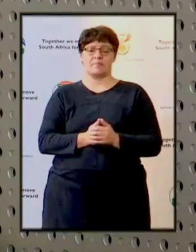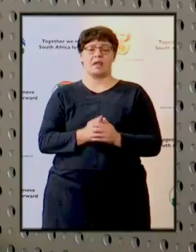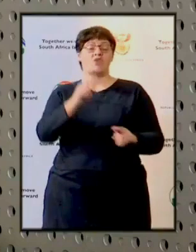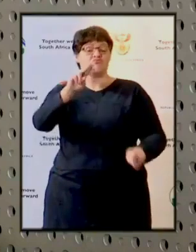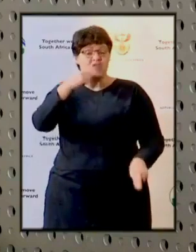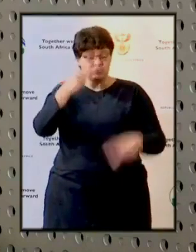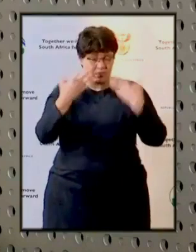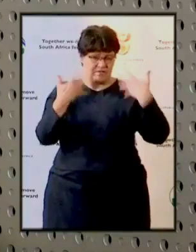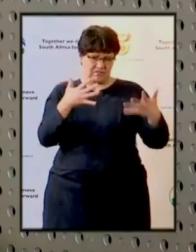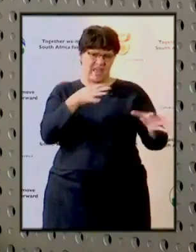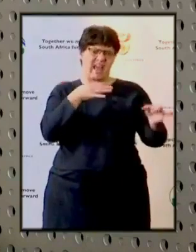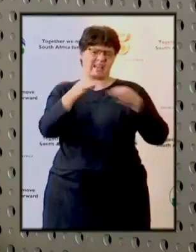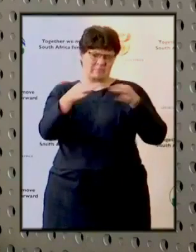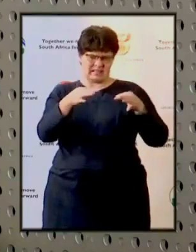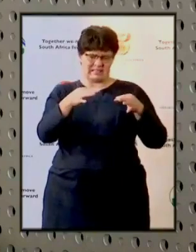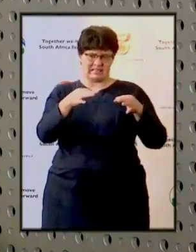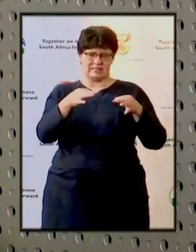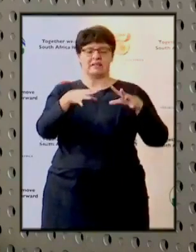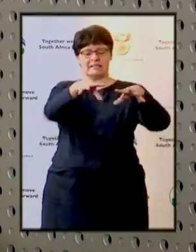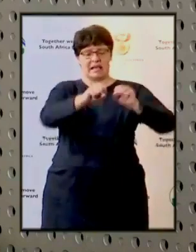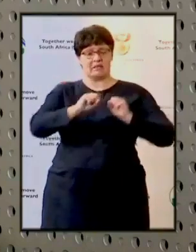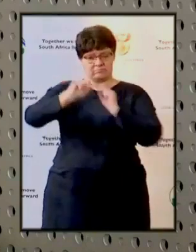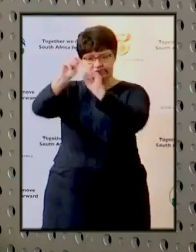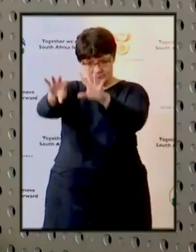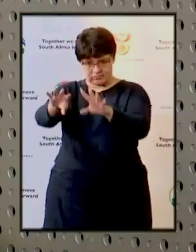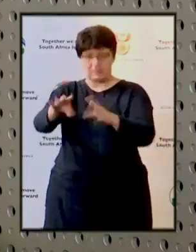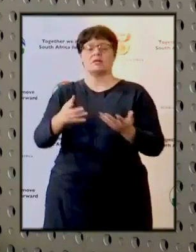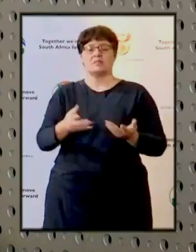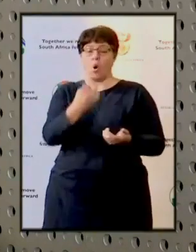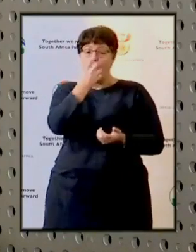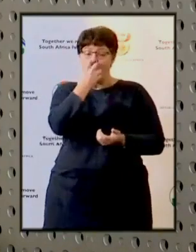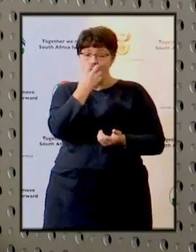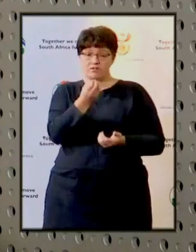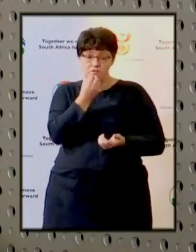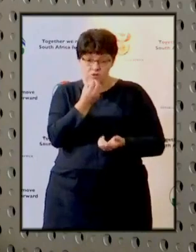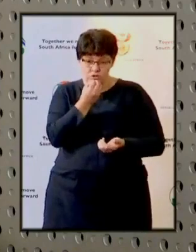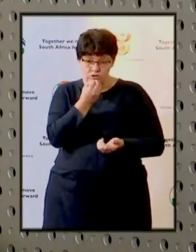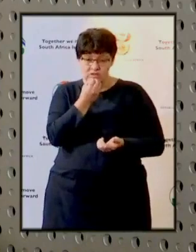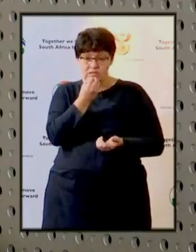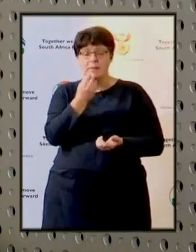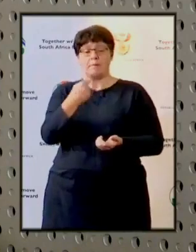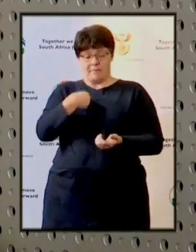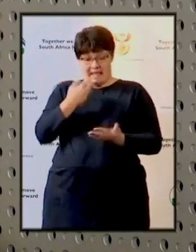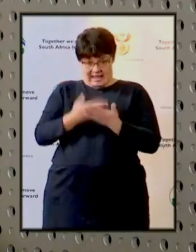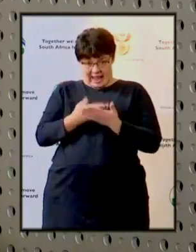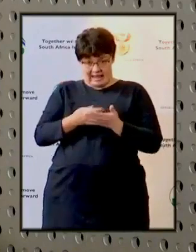restaurants and takeaway, those who sell hot food can only do